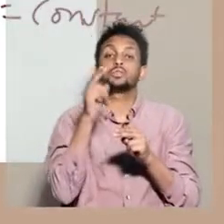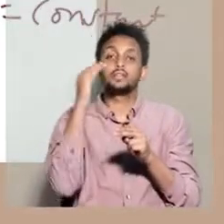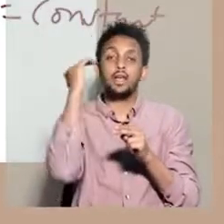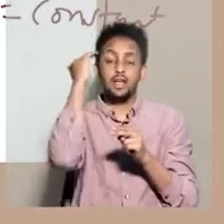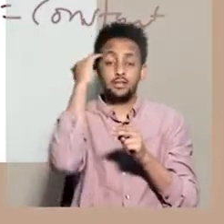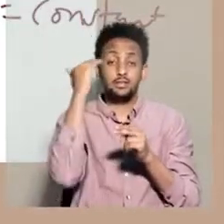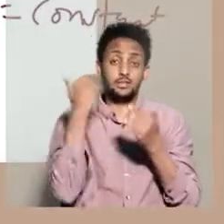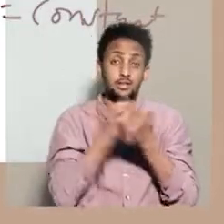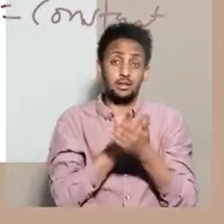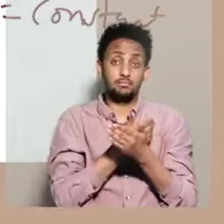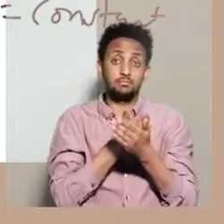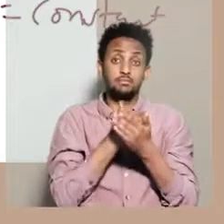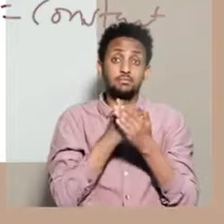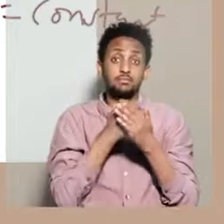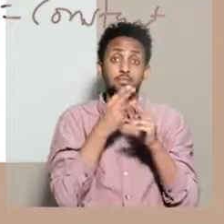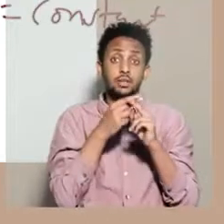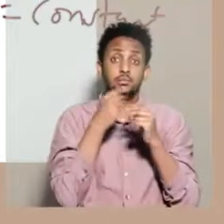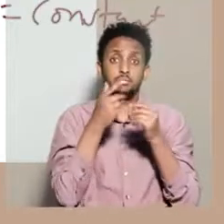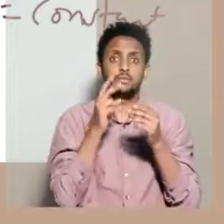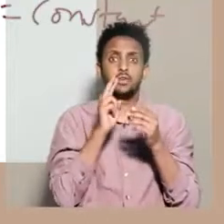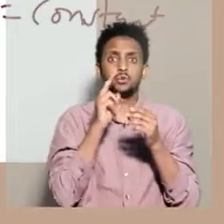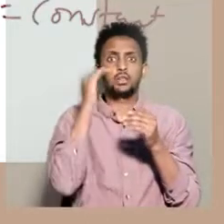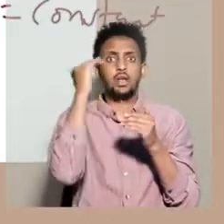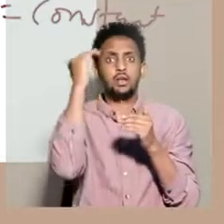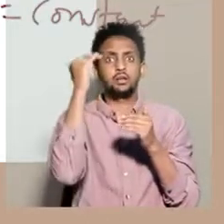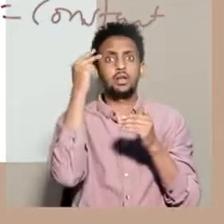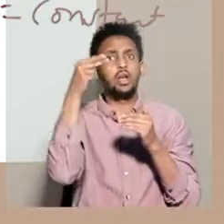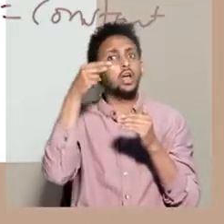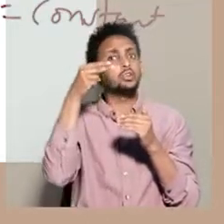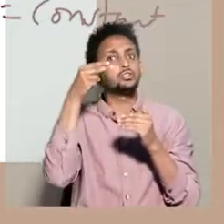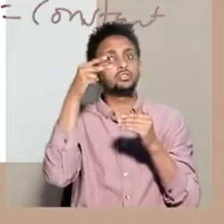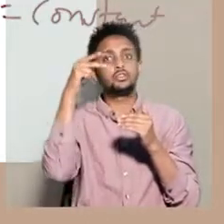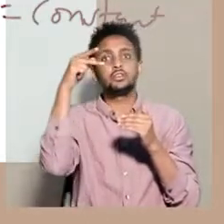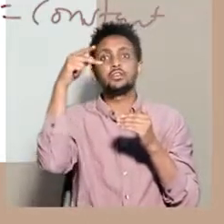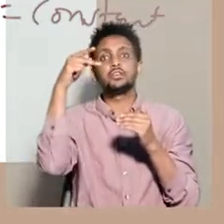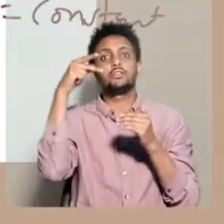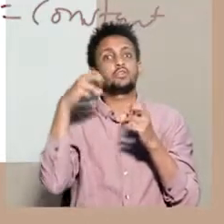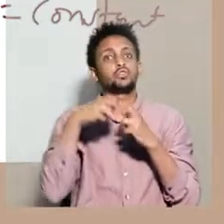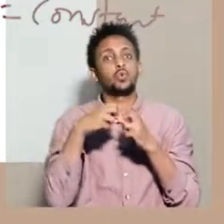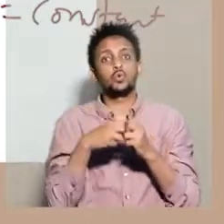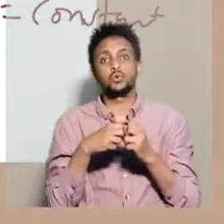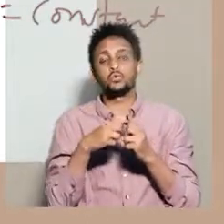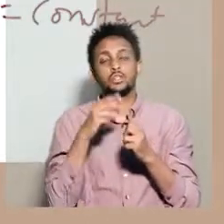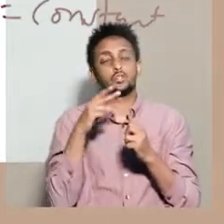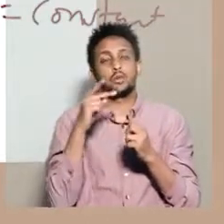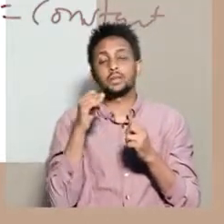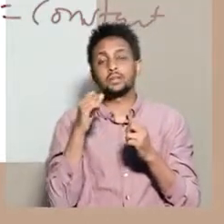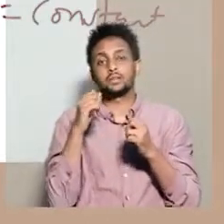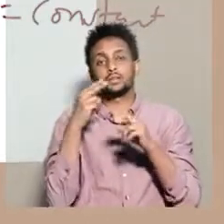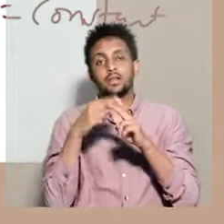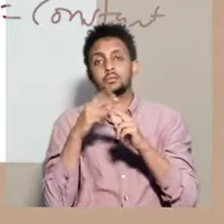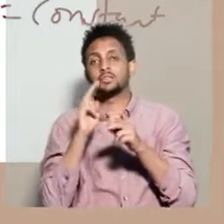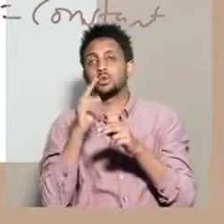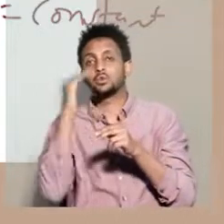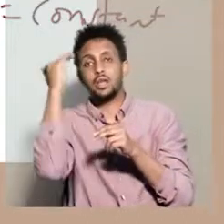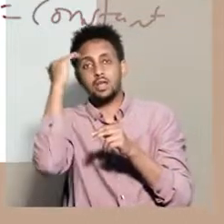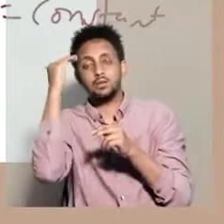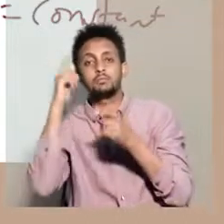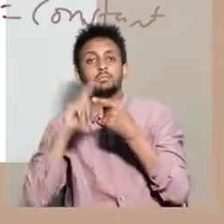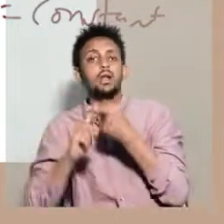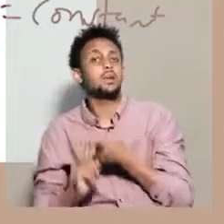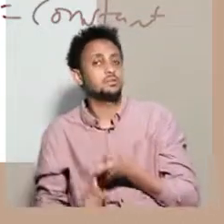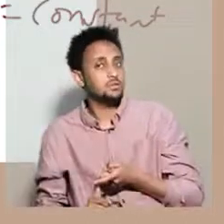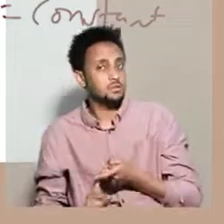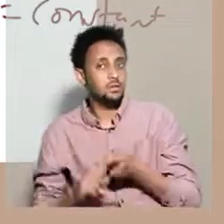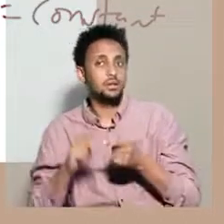As the name implies, it says velocity head, and h is a piezometric head. So piezometric head plus velocity head plus